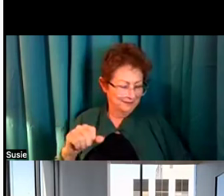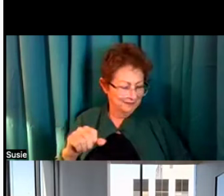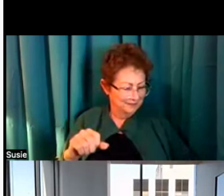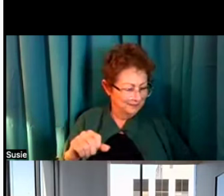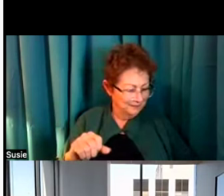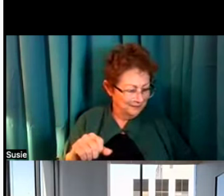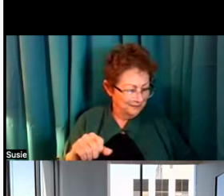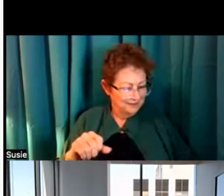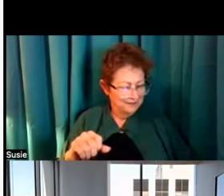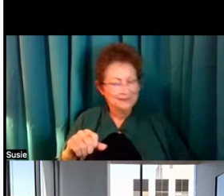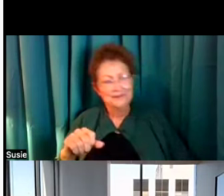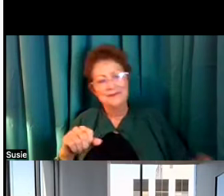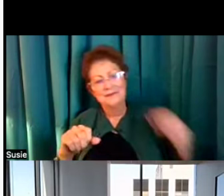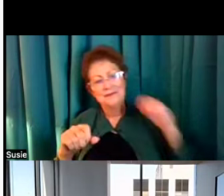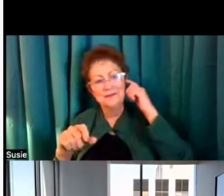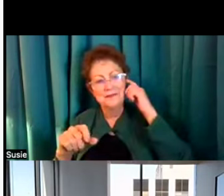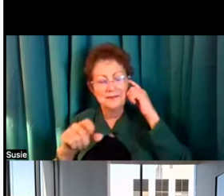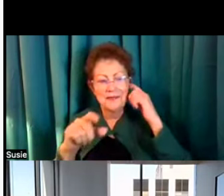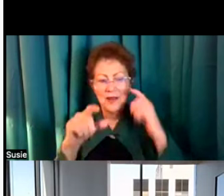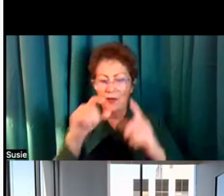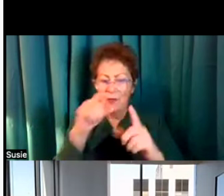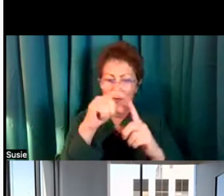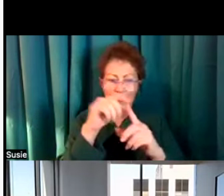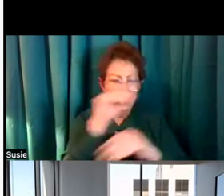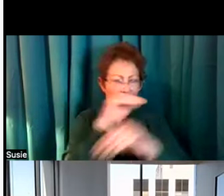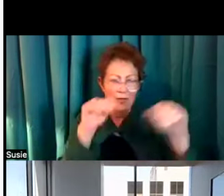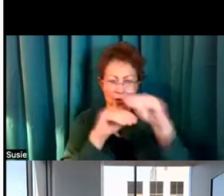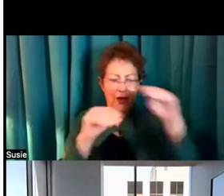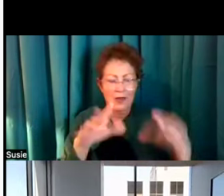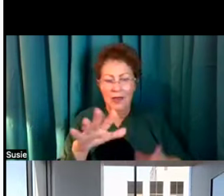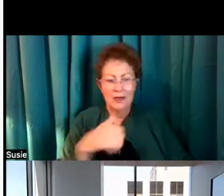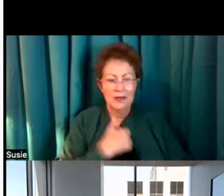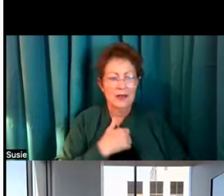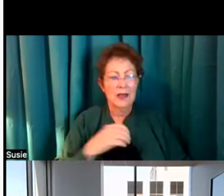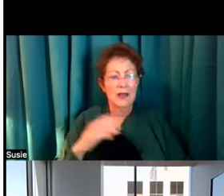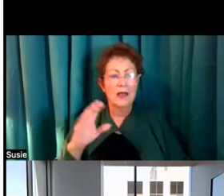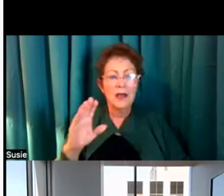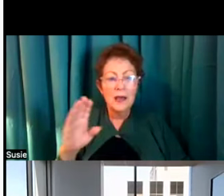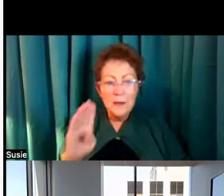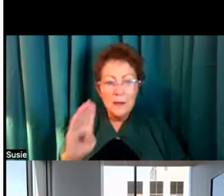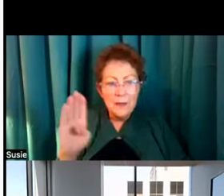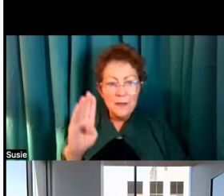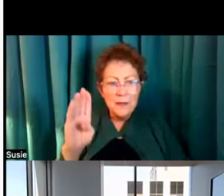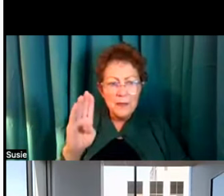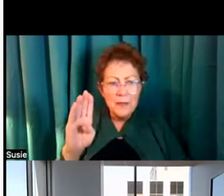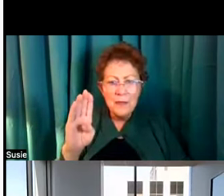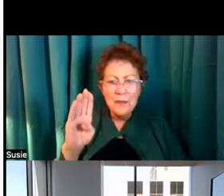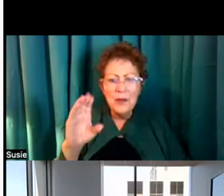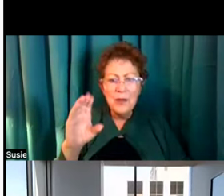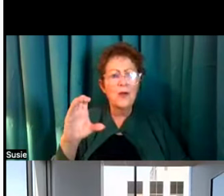just confusion over nomenclature. I already kind of hit on that. Say B Corp, what are they actually talking about? What are they referring